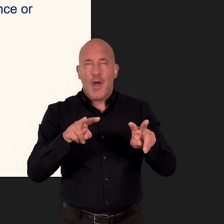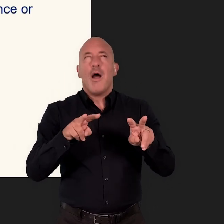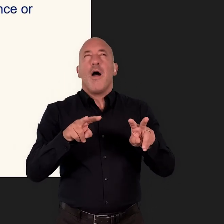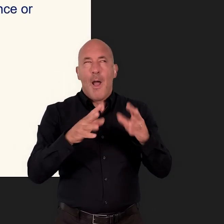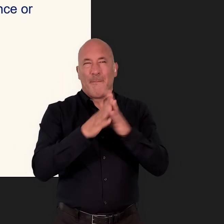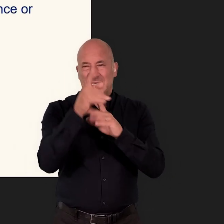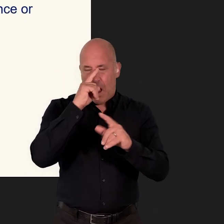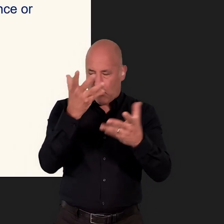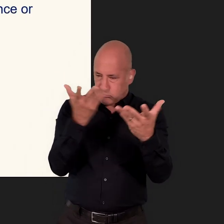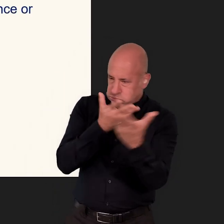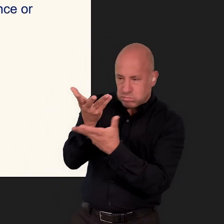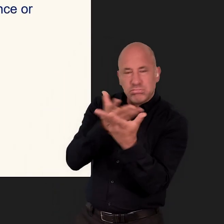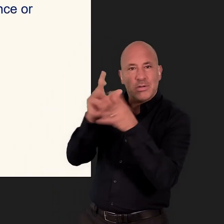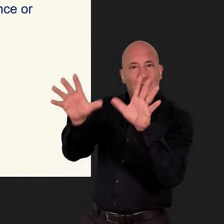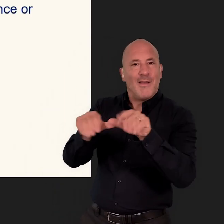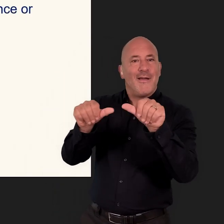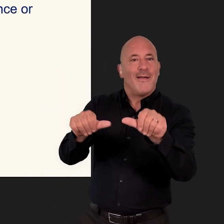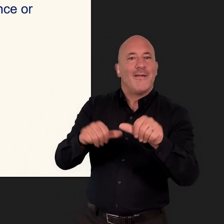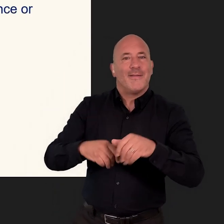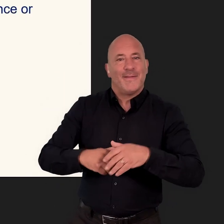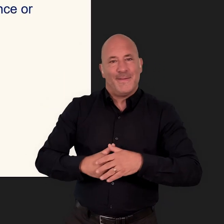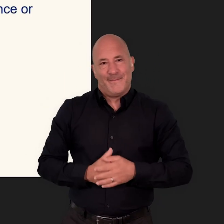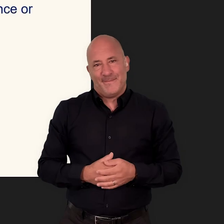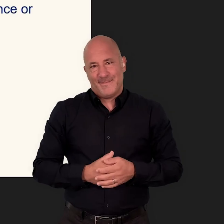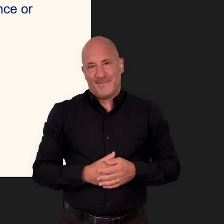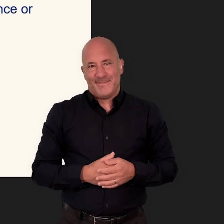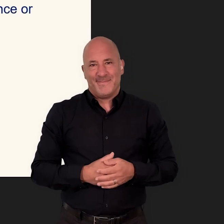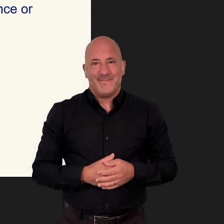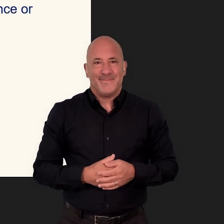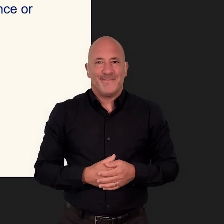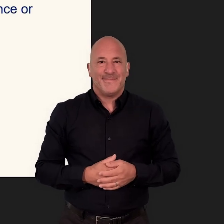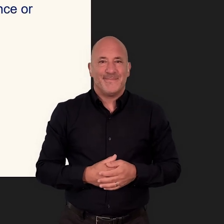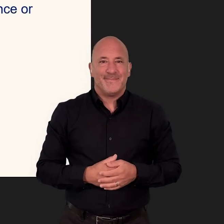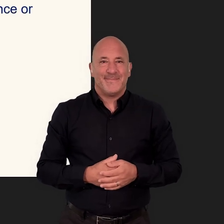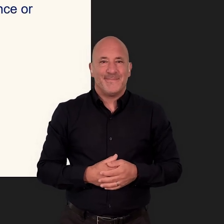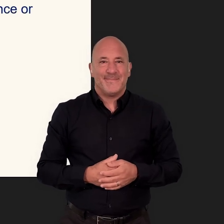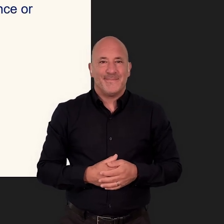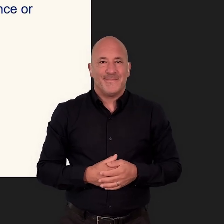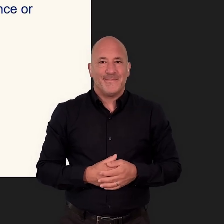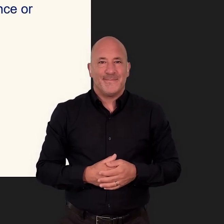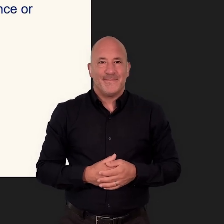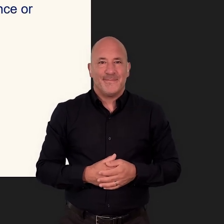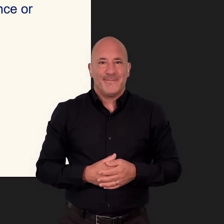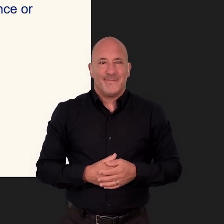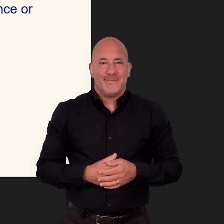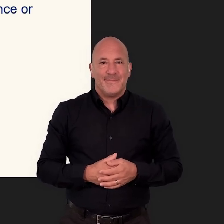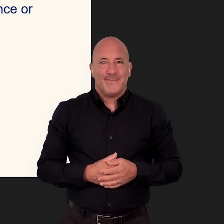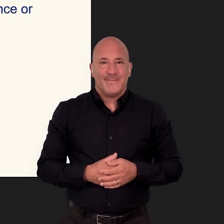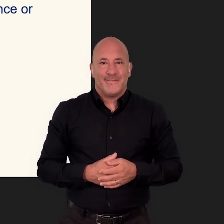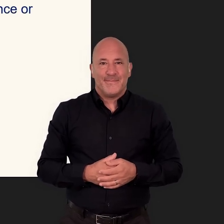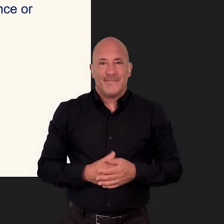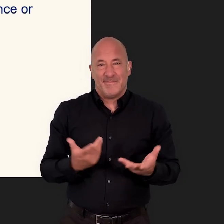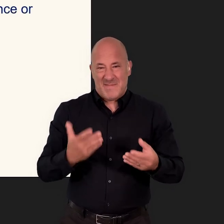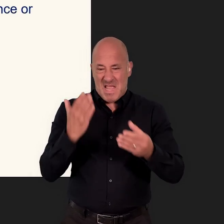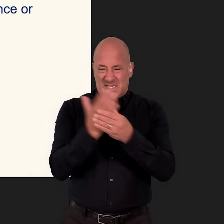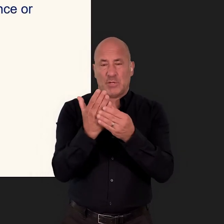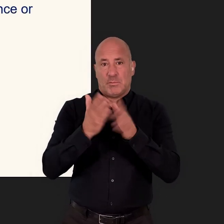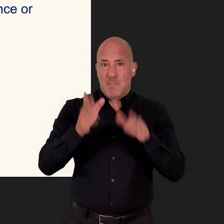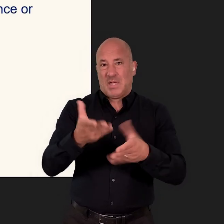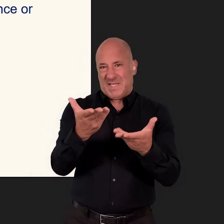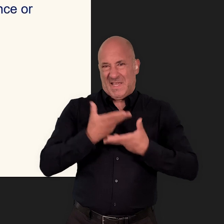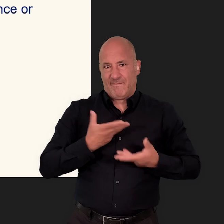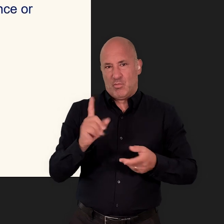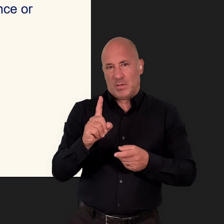understand what we need from them so that you can have these conversations with your team.